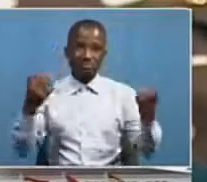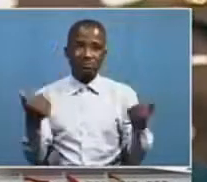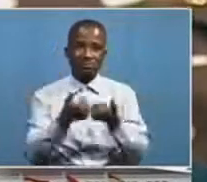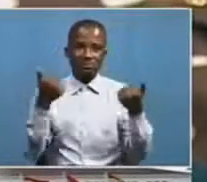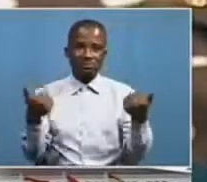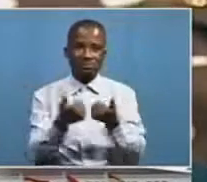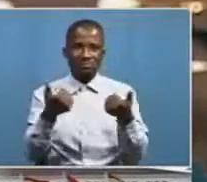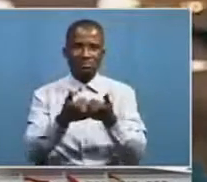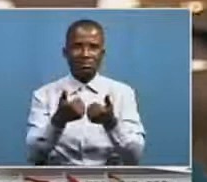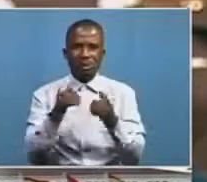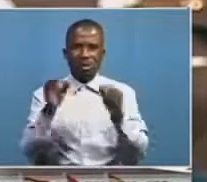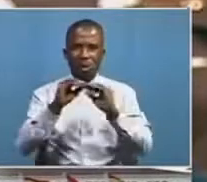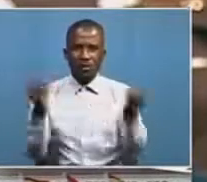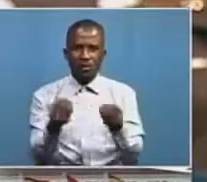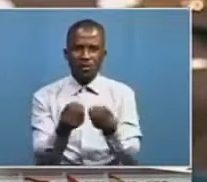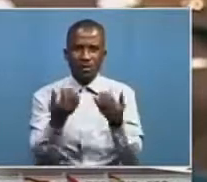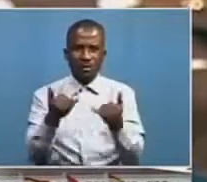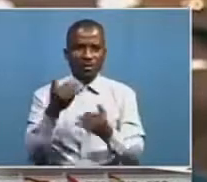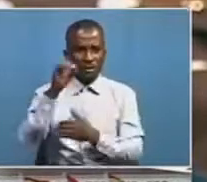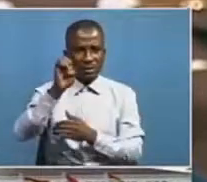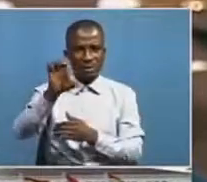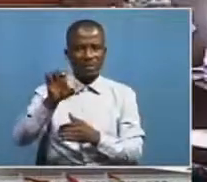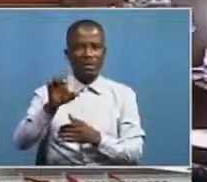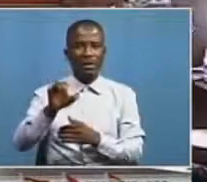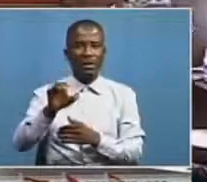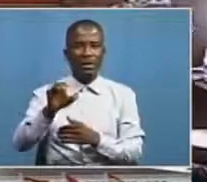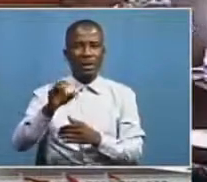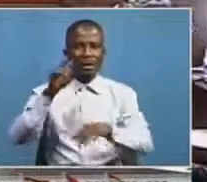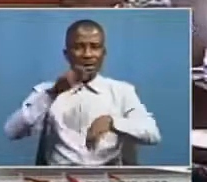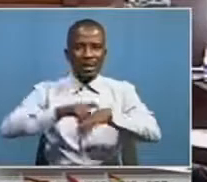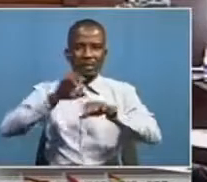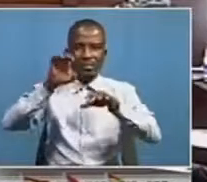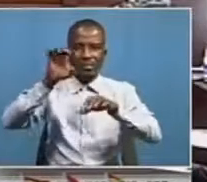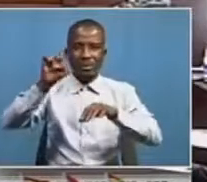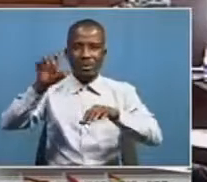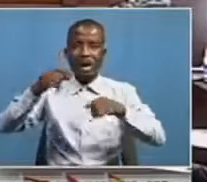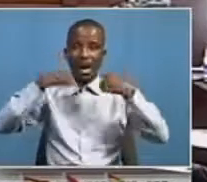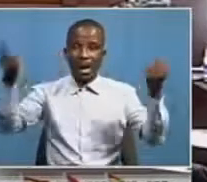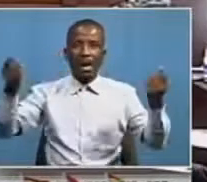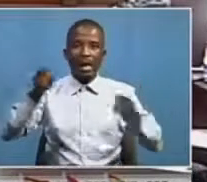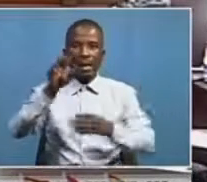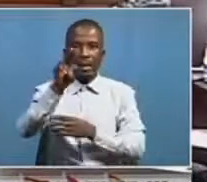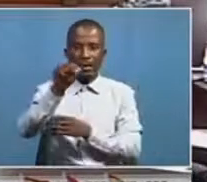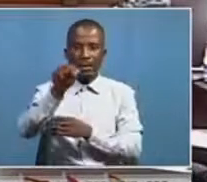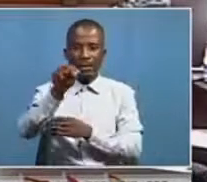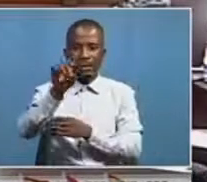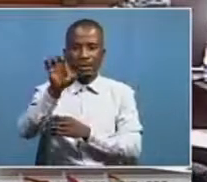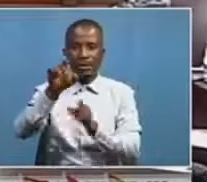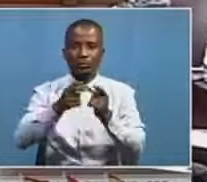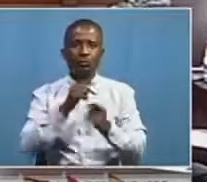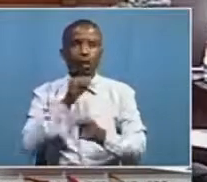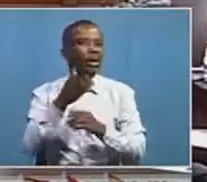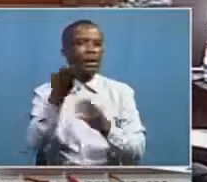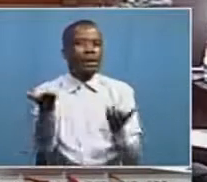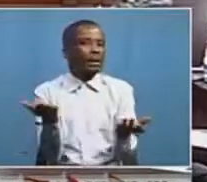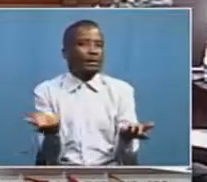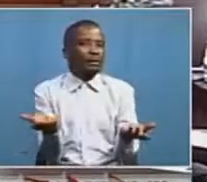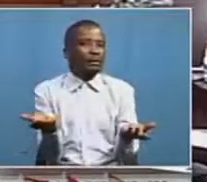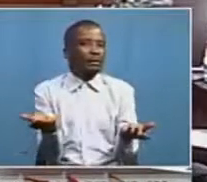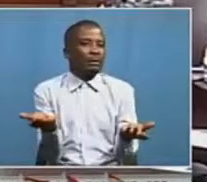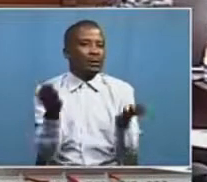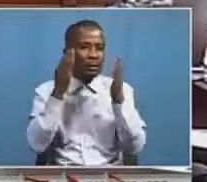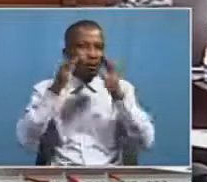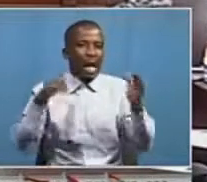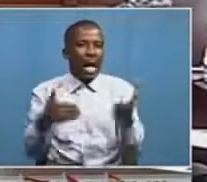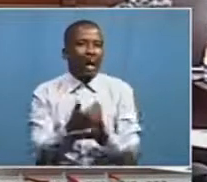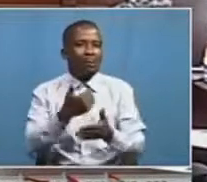strong room and the fact that they were absent during the declaration, they did not give any indication as to how these happenings